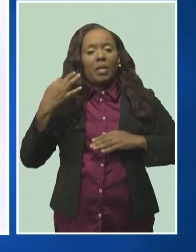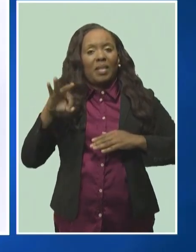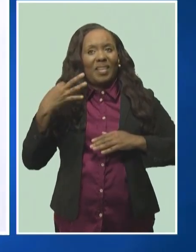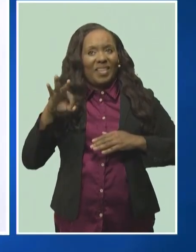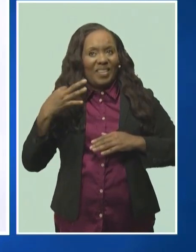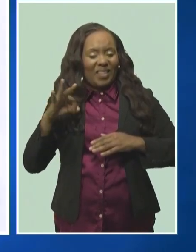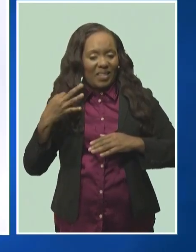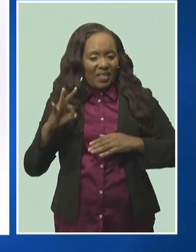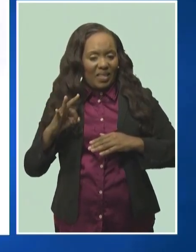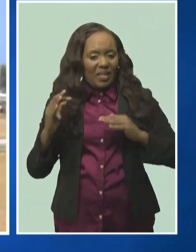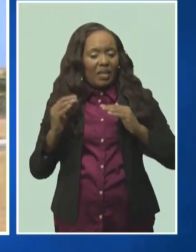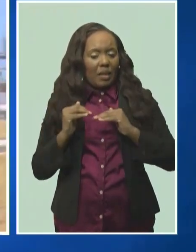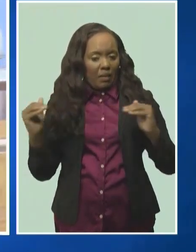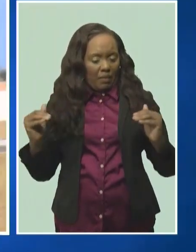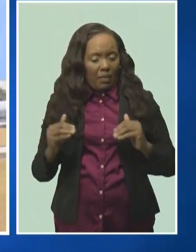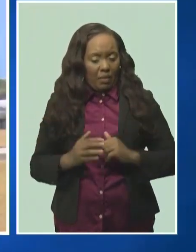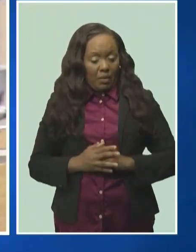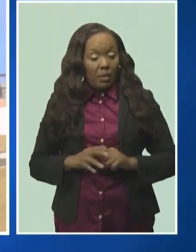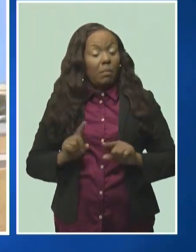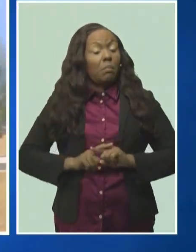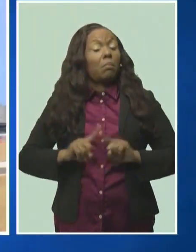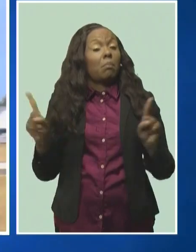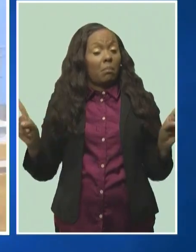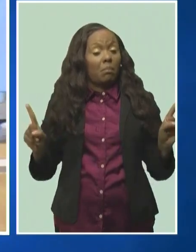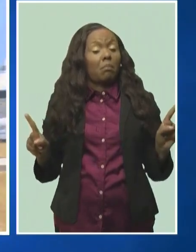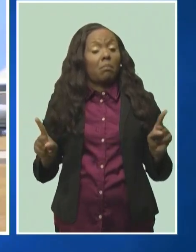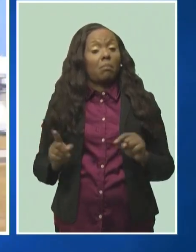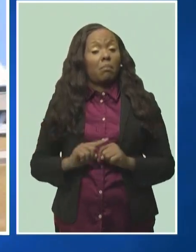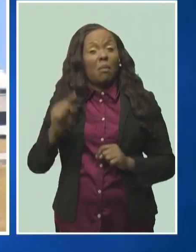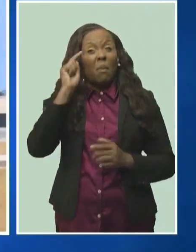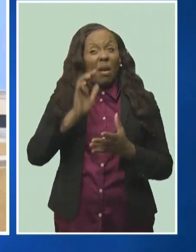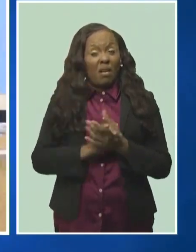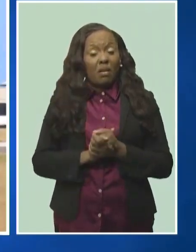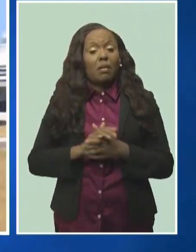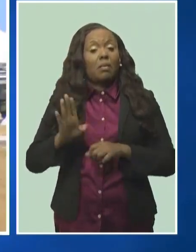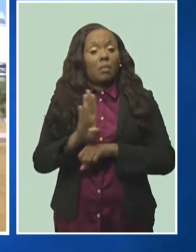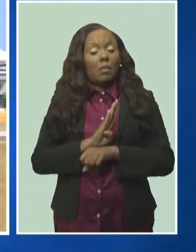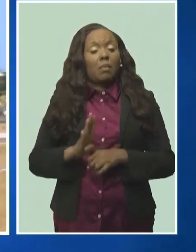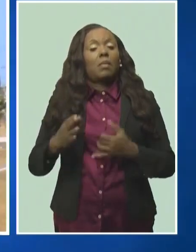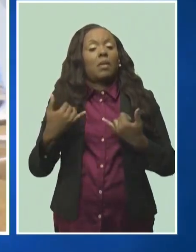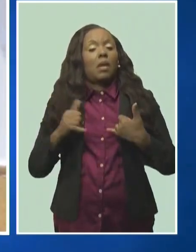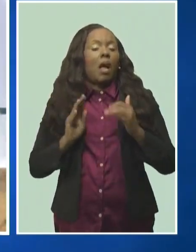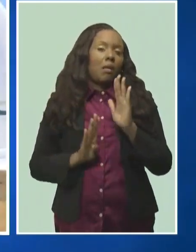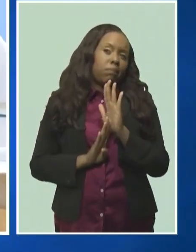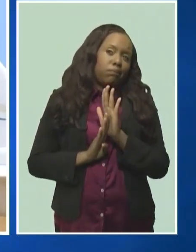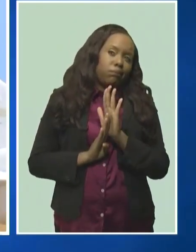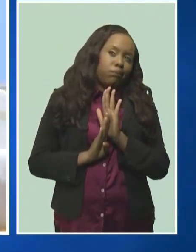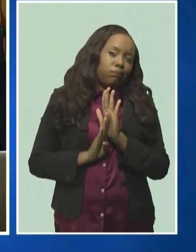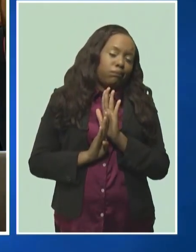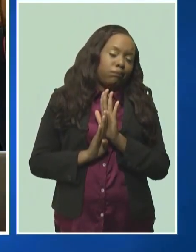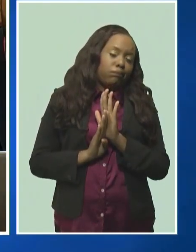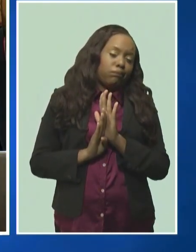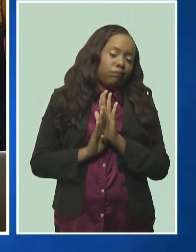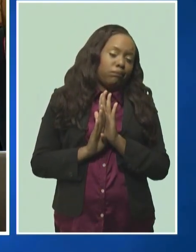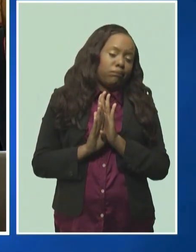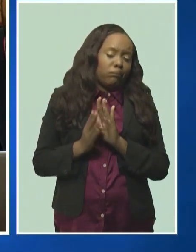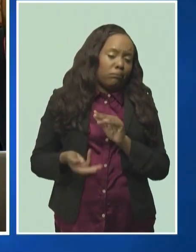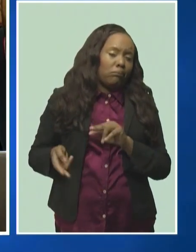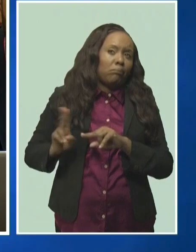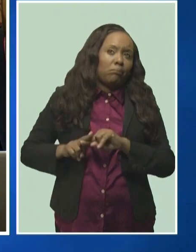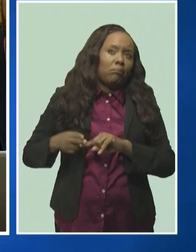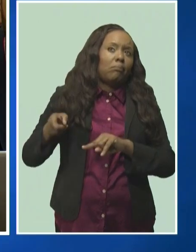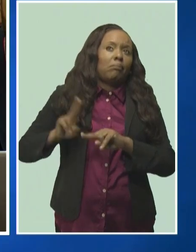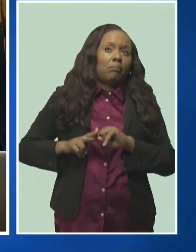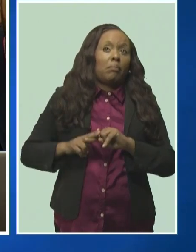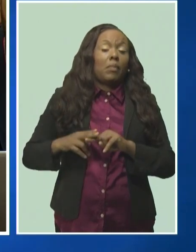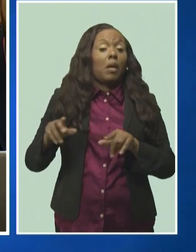176,000 seats. But the BHTA head believes the island is trending in the right direction, particularly out of the